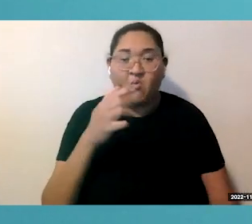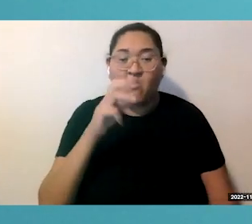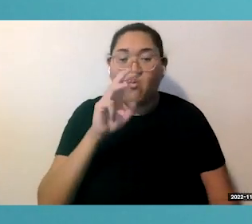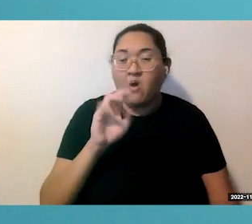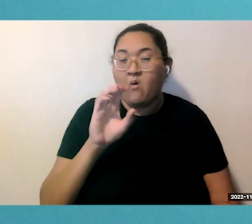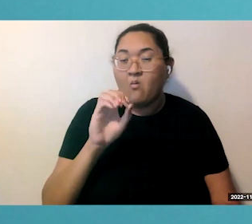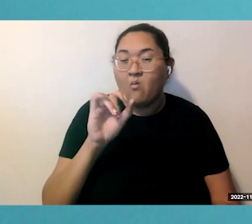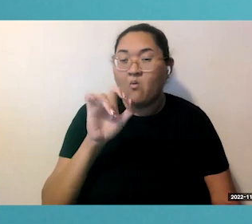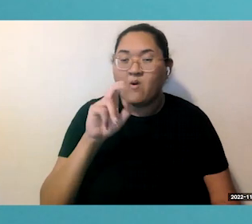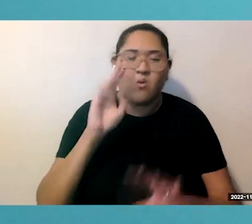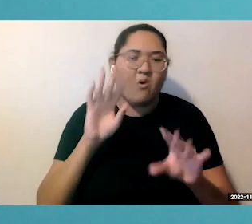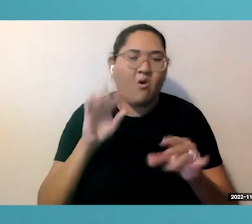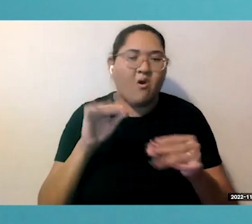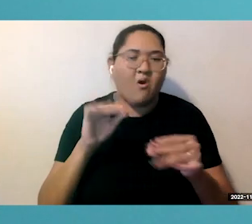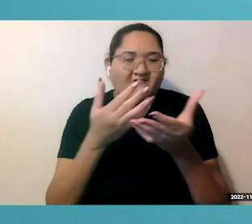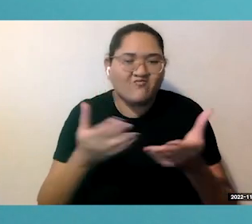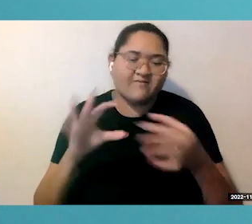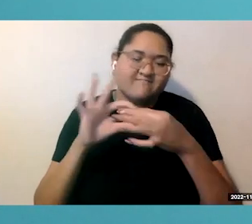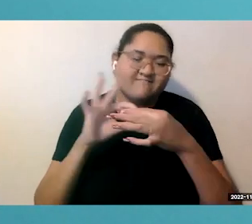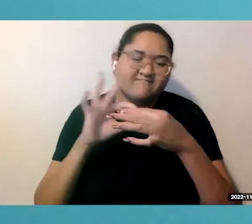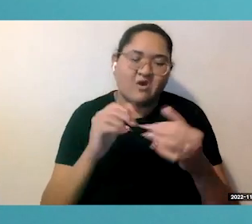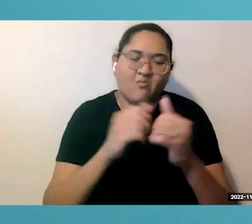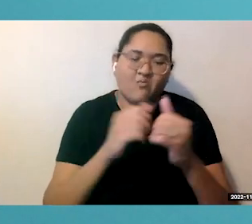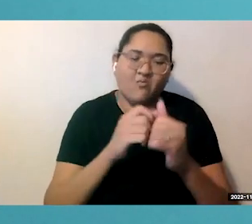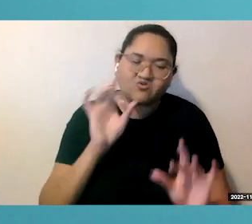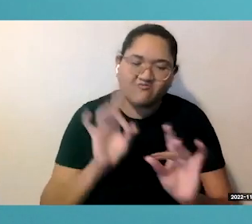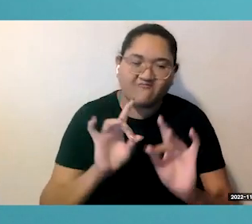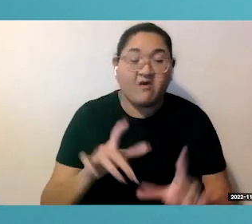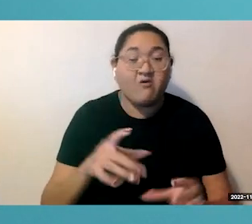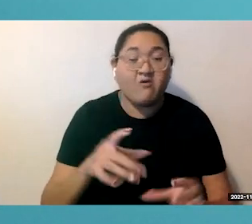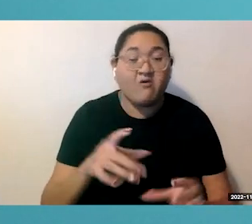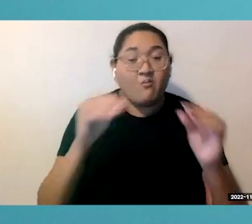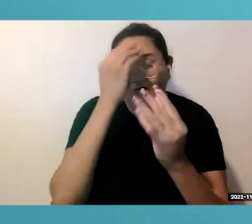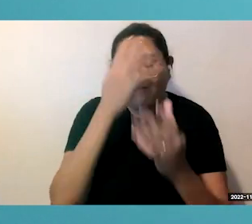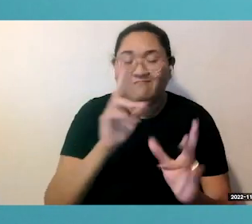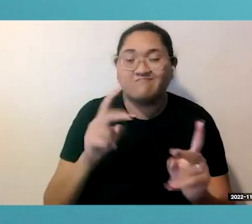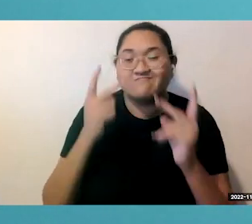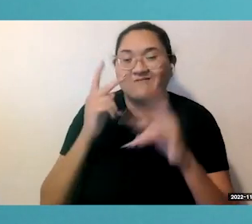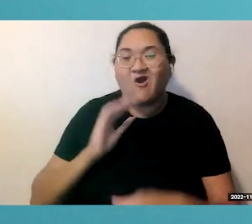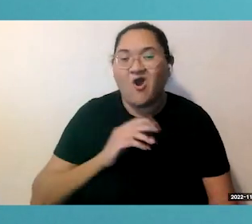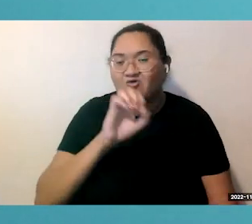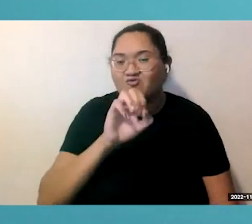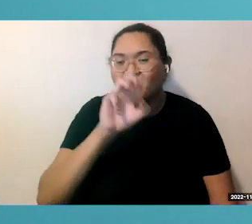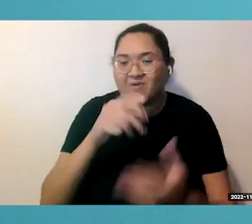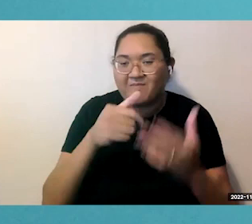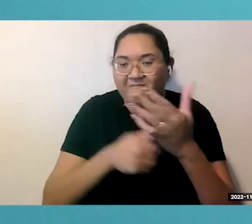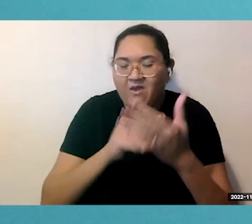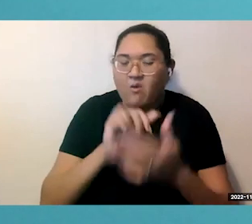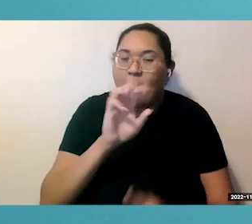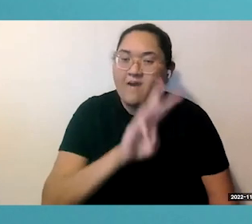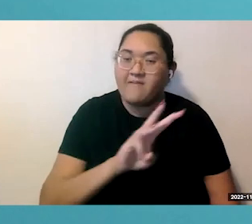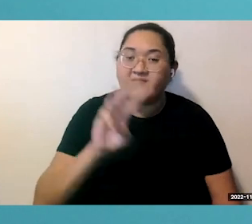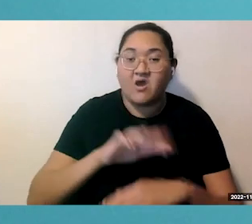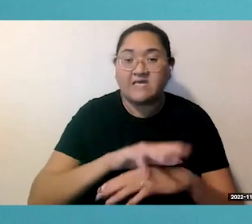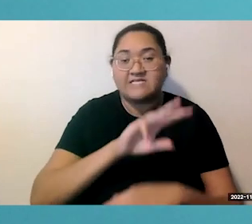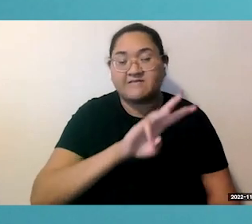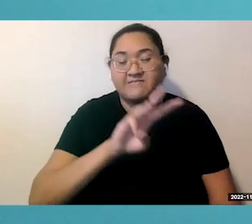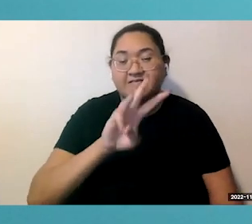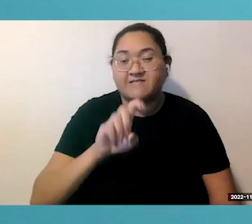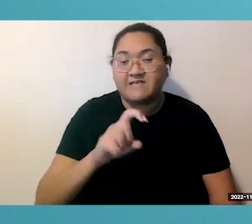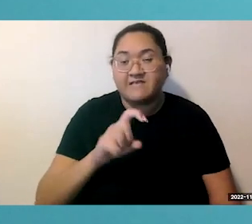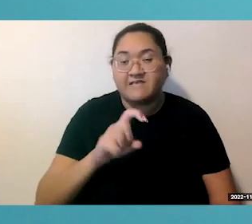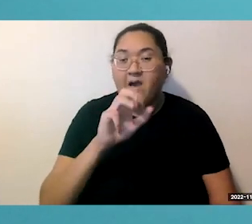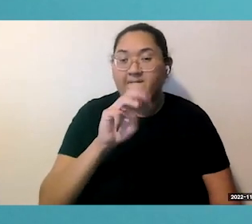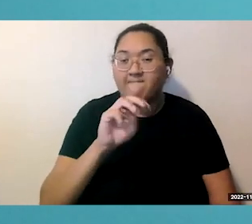The Guam Coalition offers resources and information on sexual violence. For more information, visit our social media pages